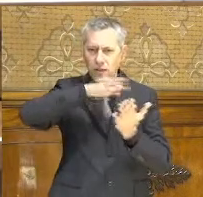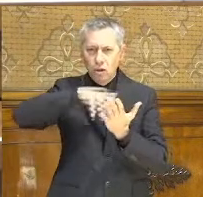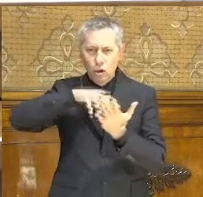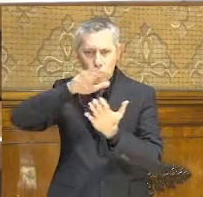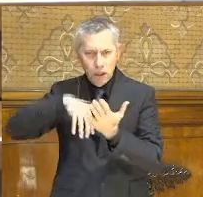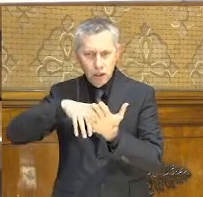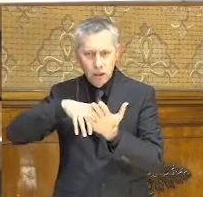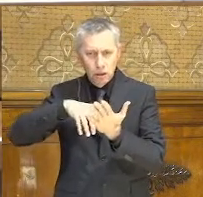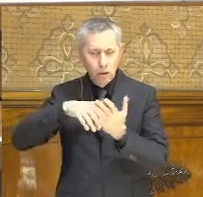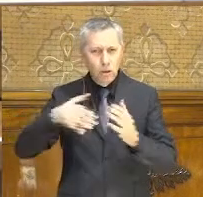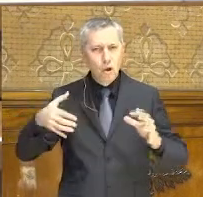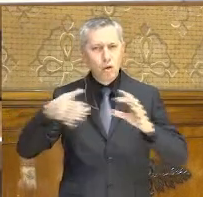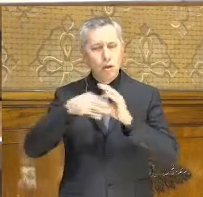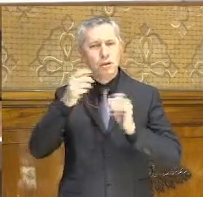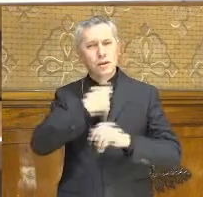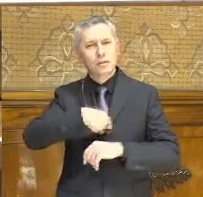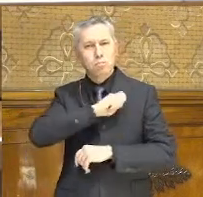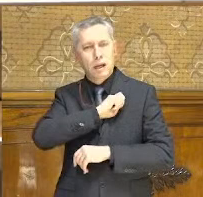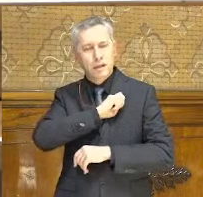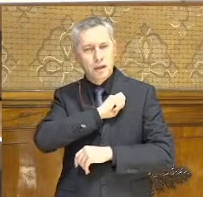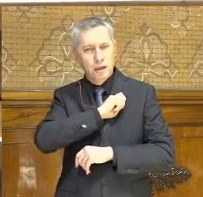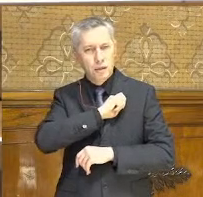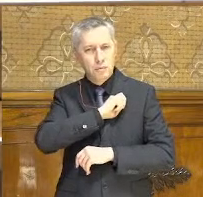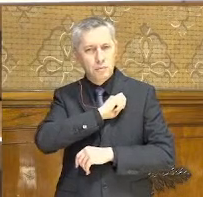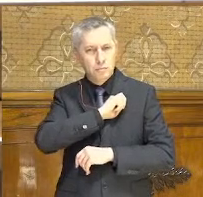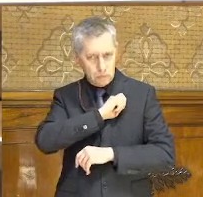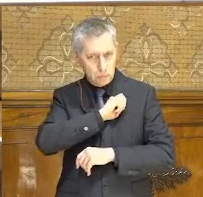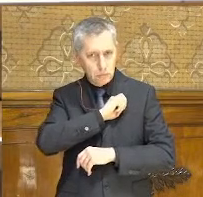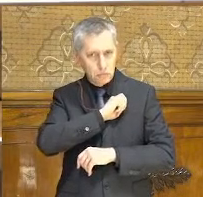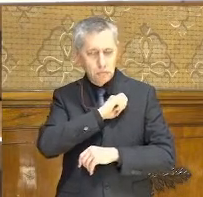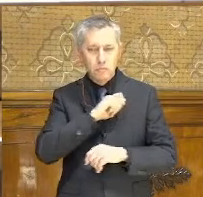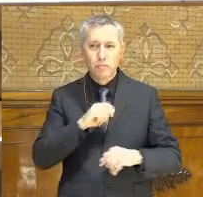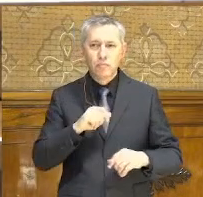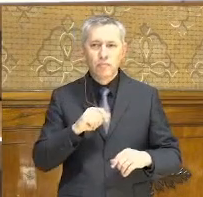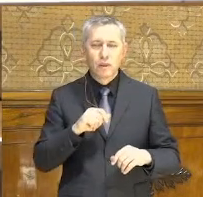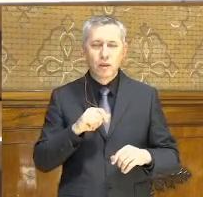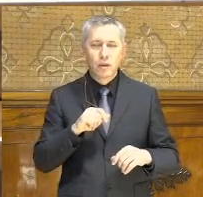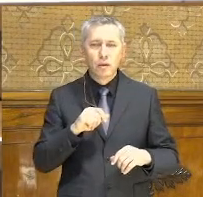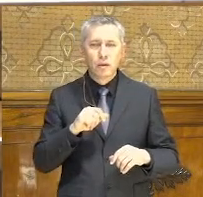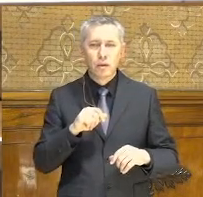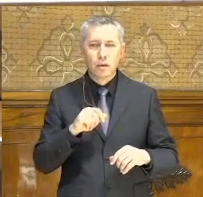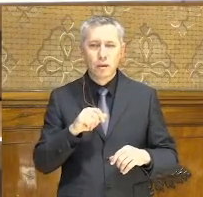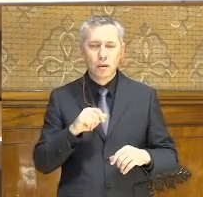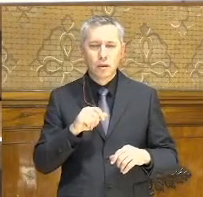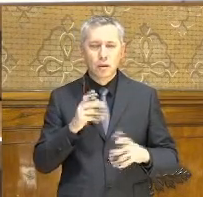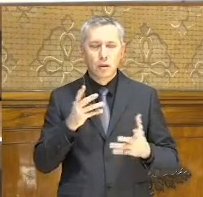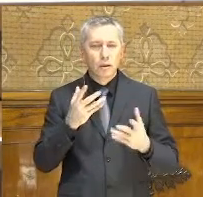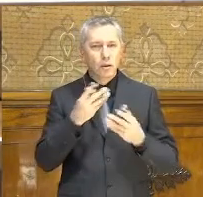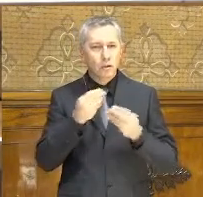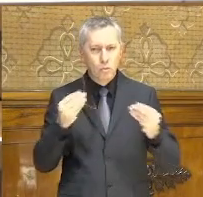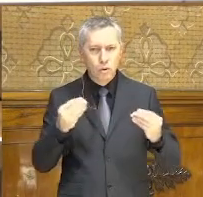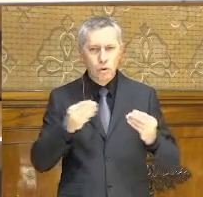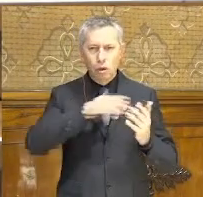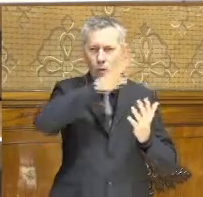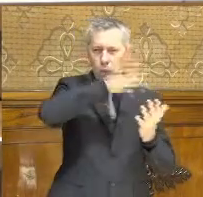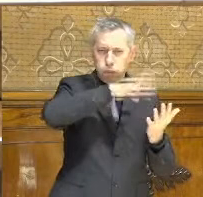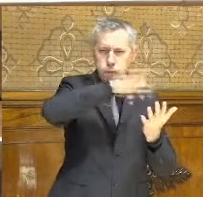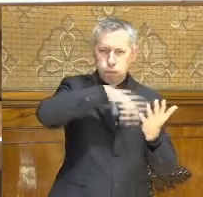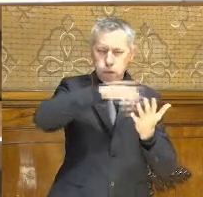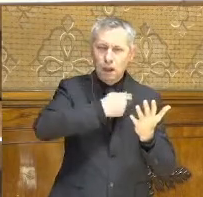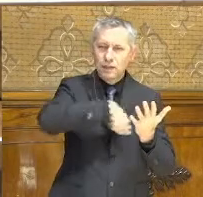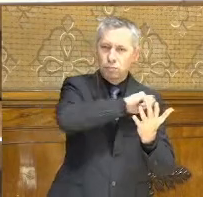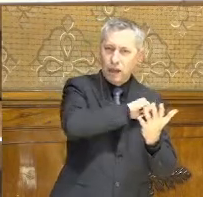Spain than there were about large chunks of Africa, huge, you know, and part